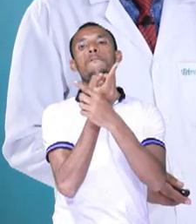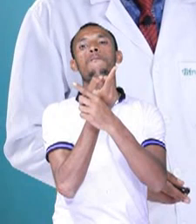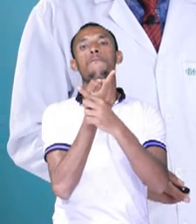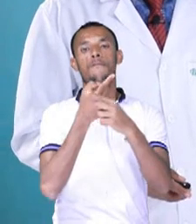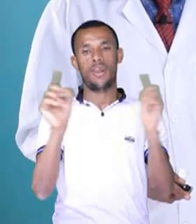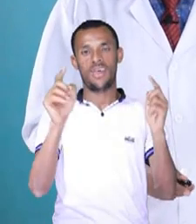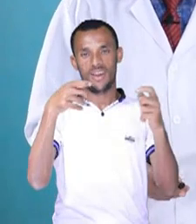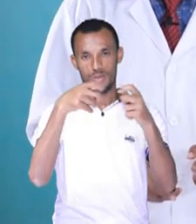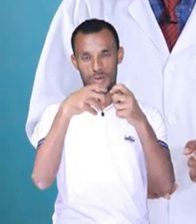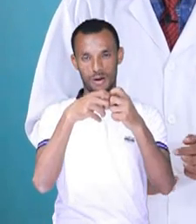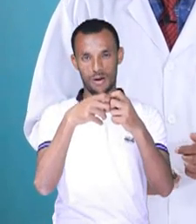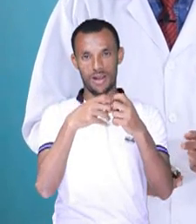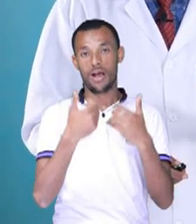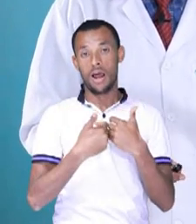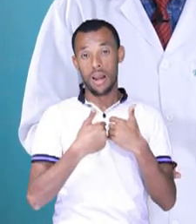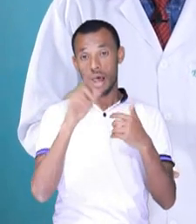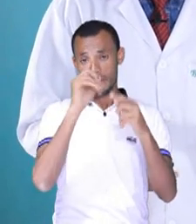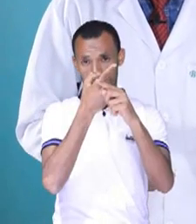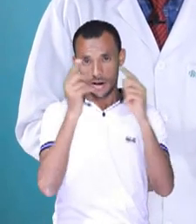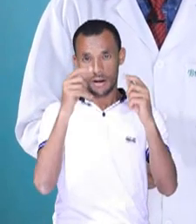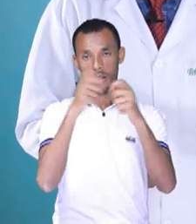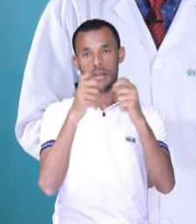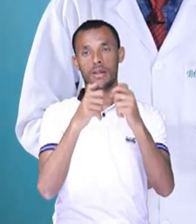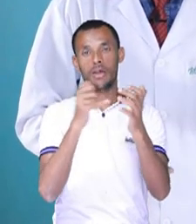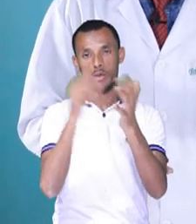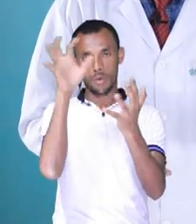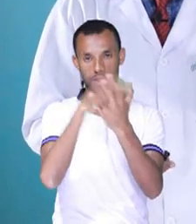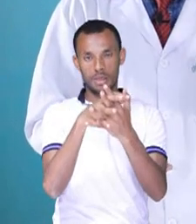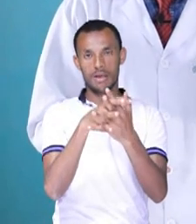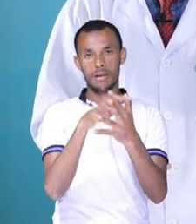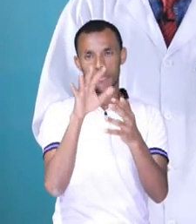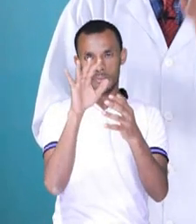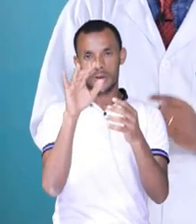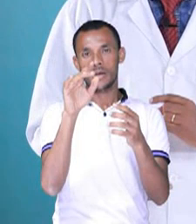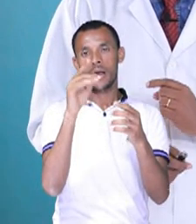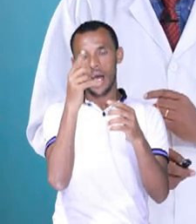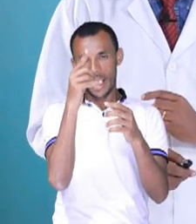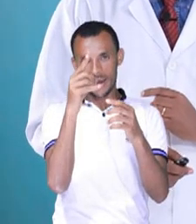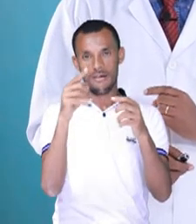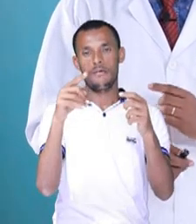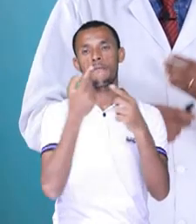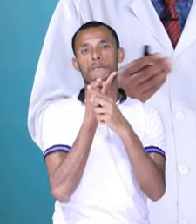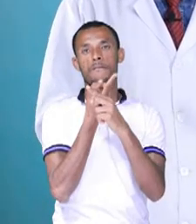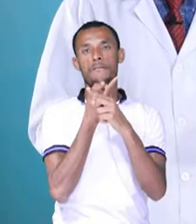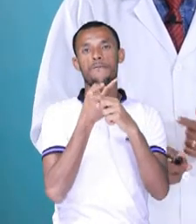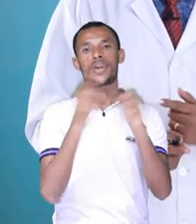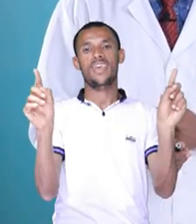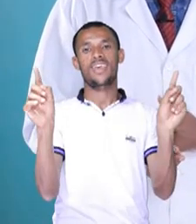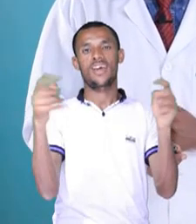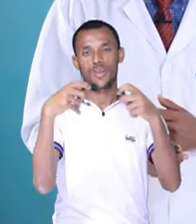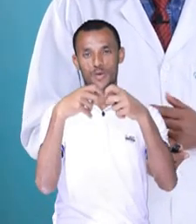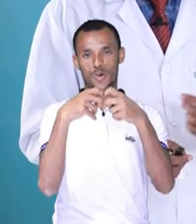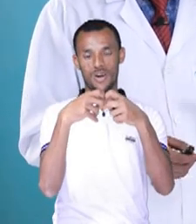that species is paramagnetic. Paramagnetic means it contains at least one free electrons, one